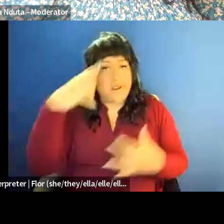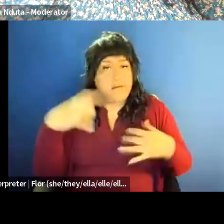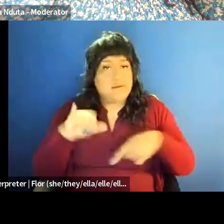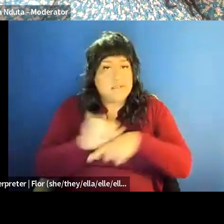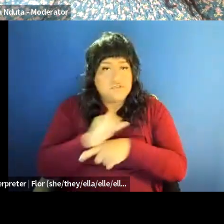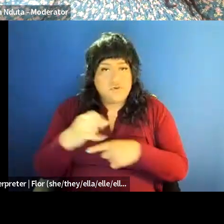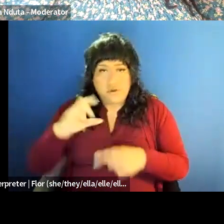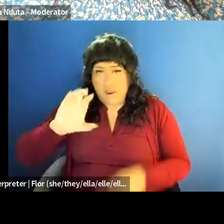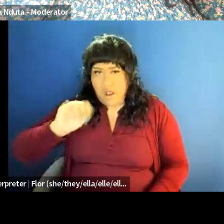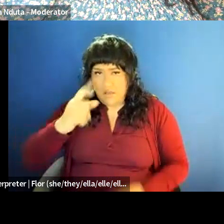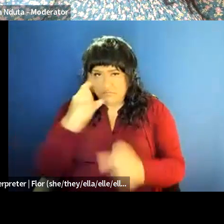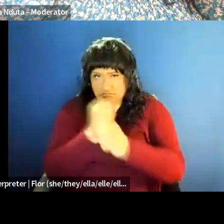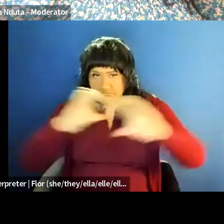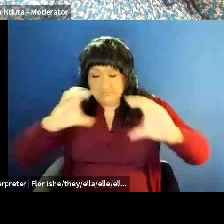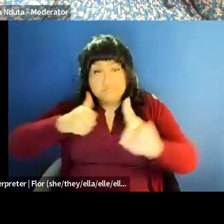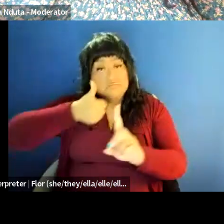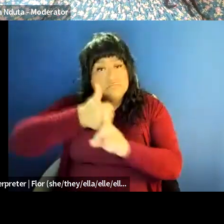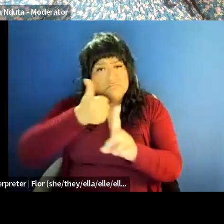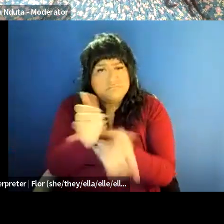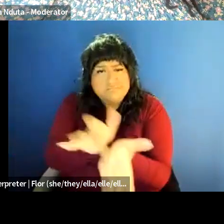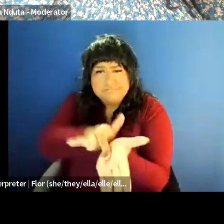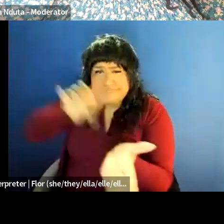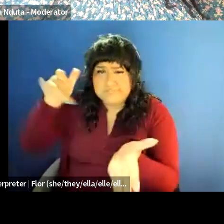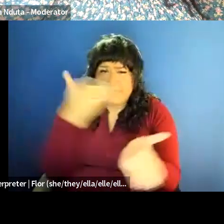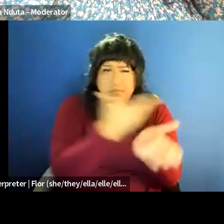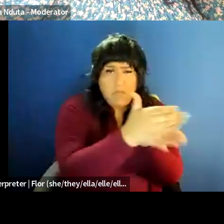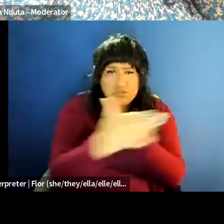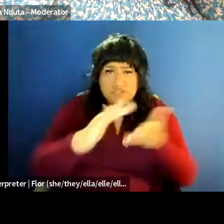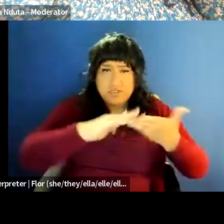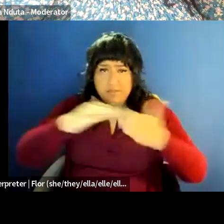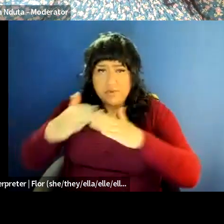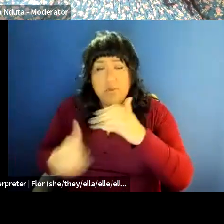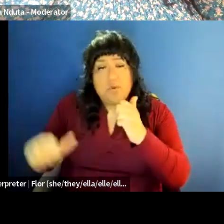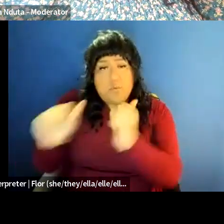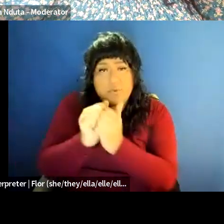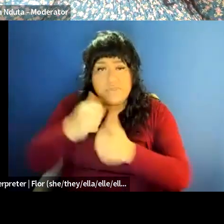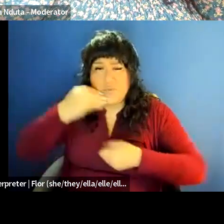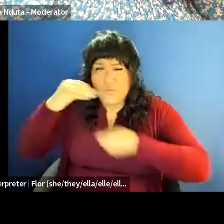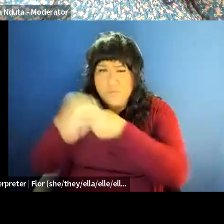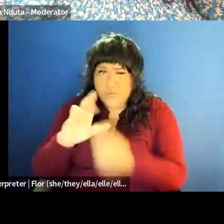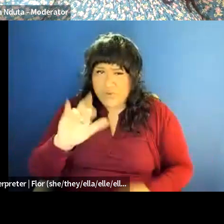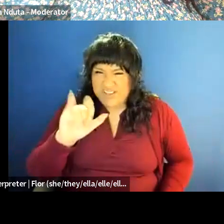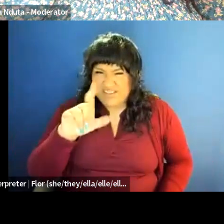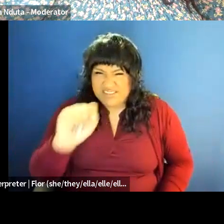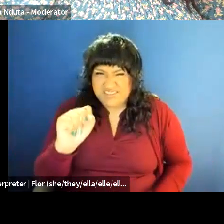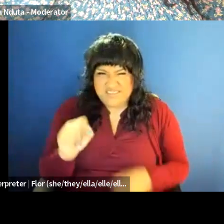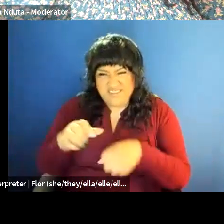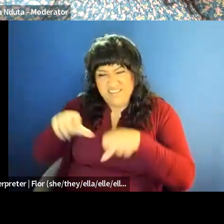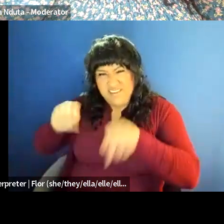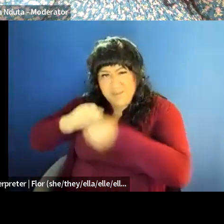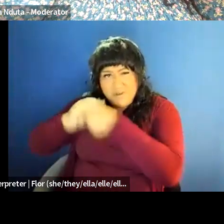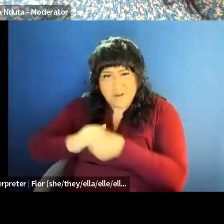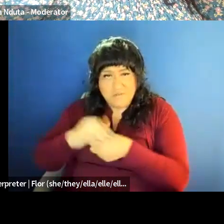been exploiting marginalized communities with racist, ableist practices as an extension of